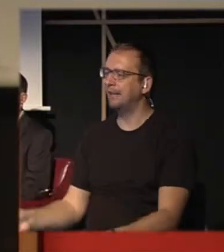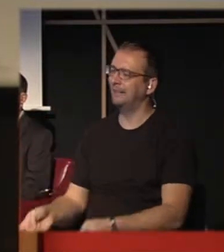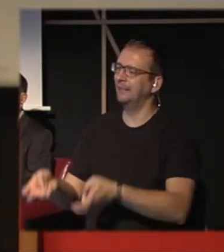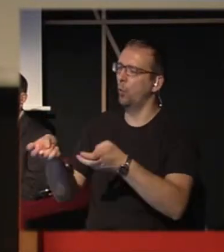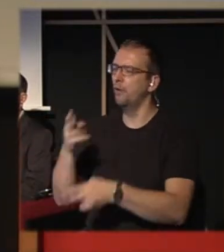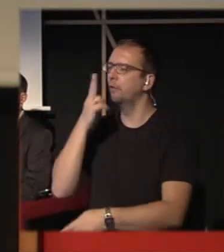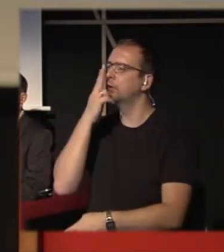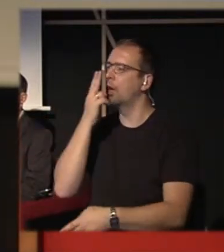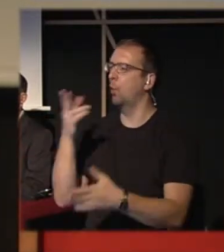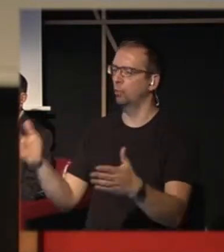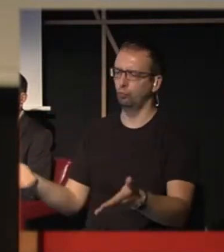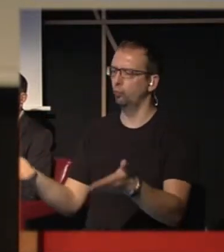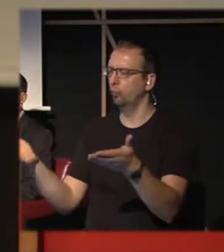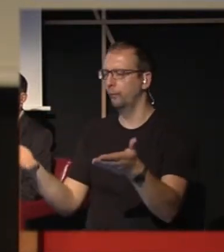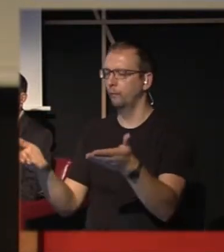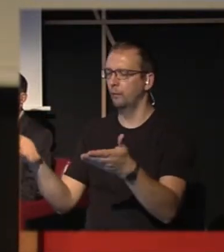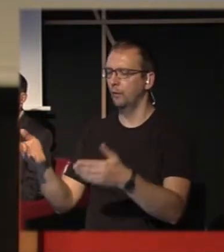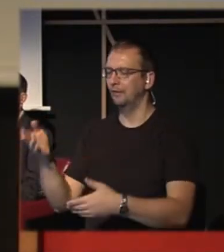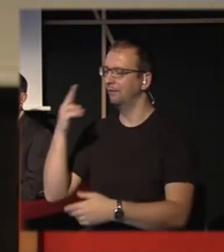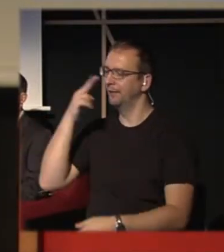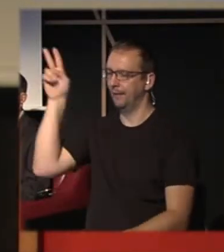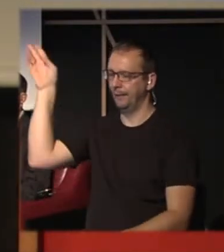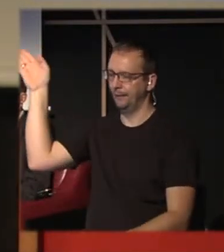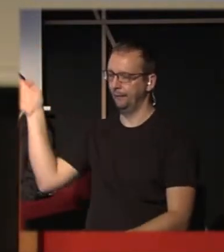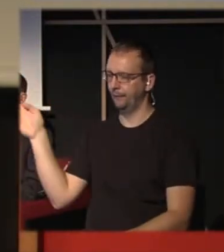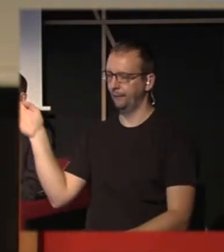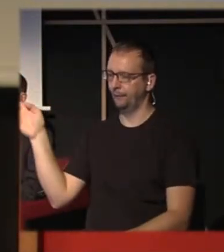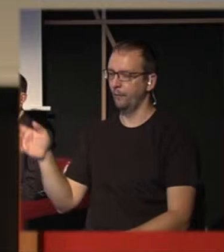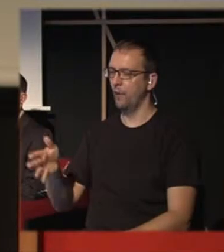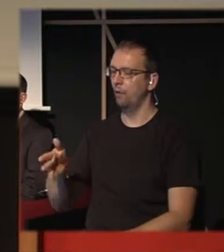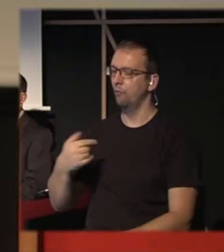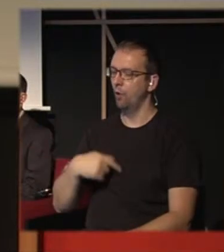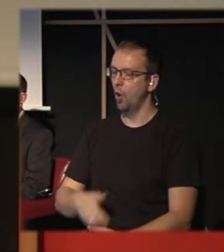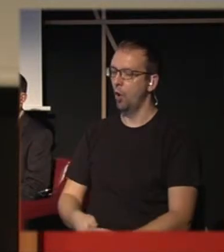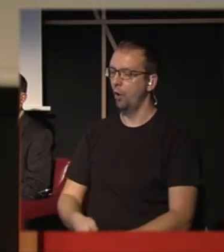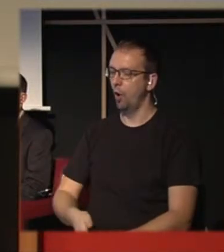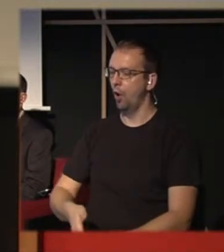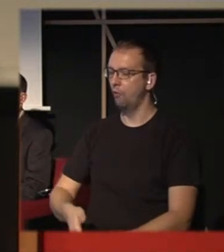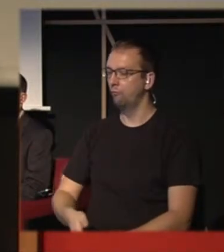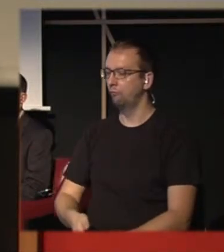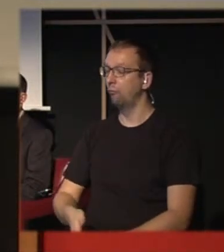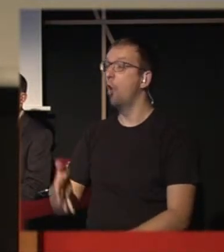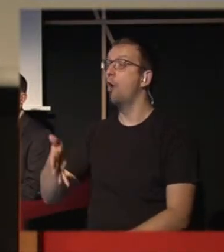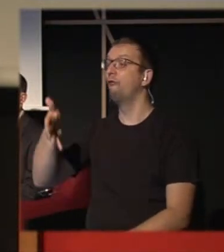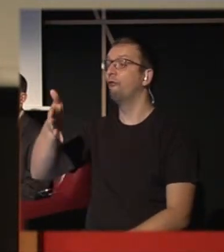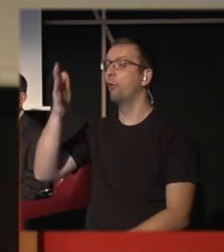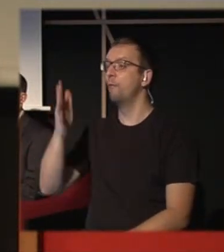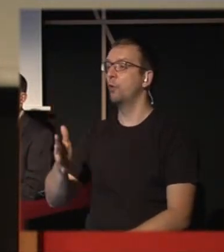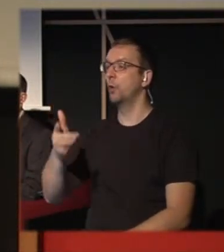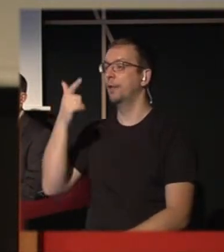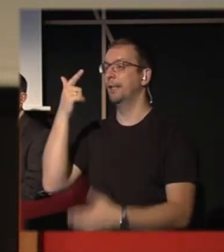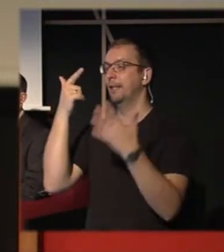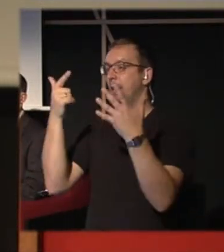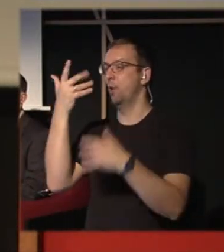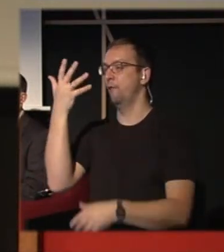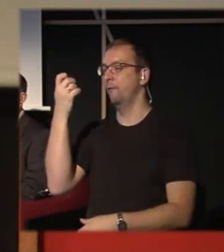575 applications in total, for 495 clubs being granted a license and 80 refusals.